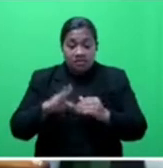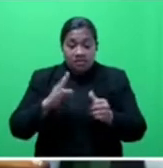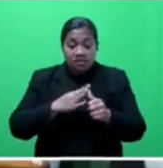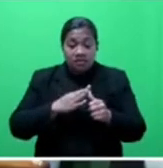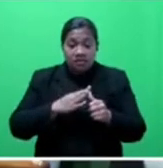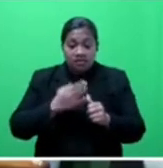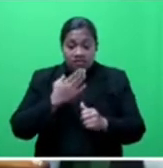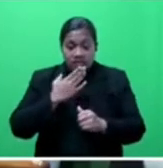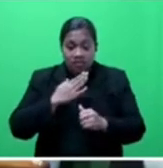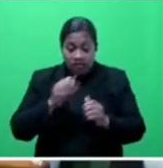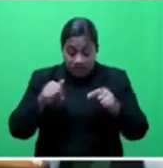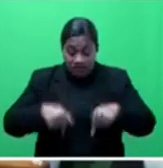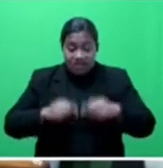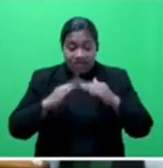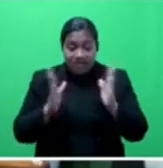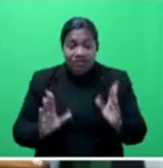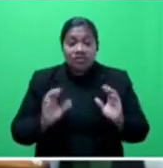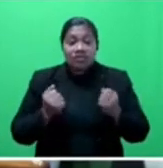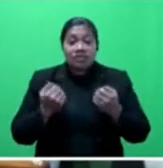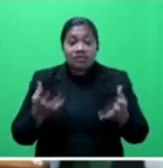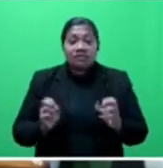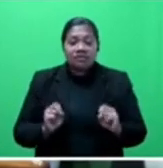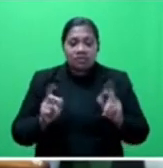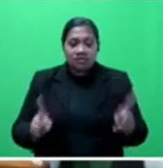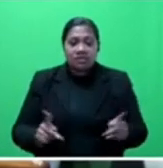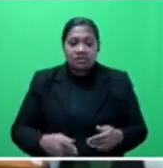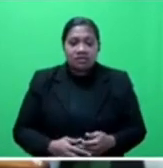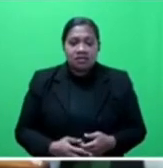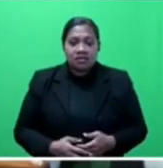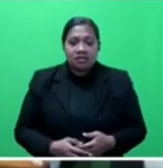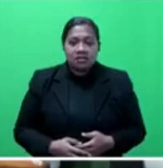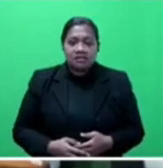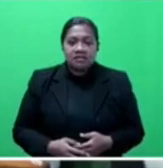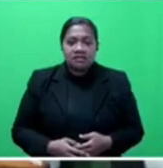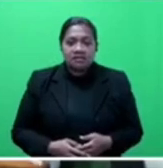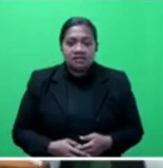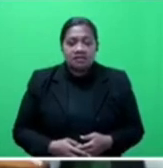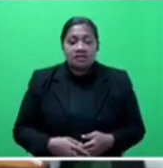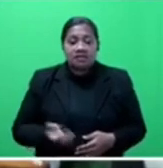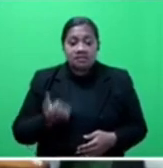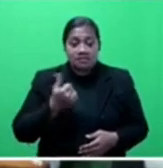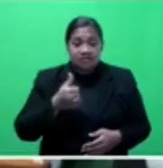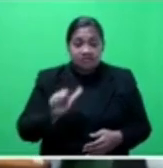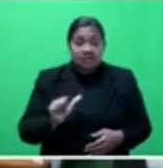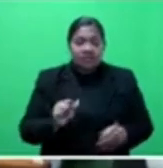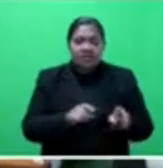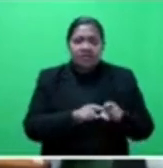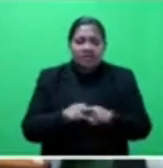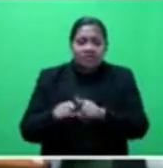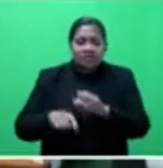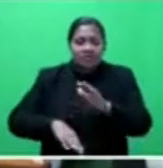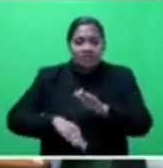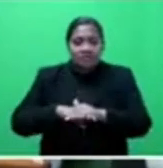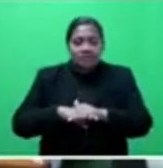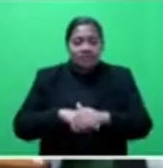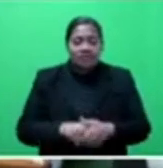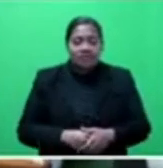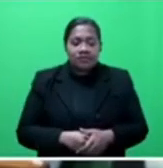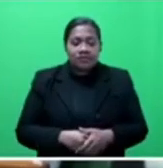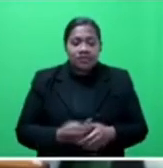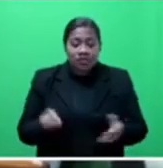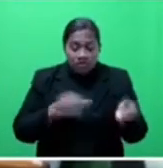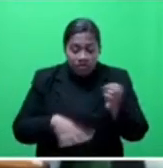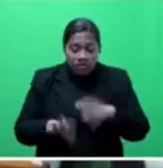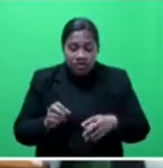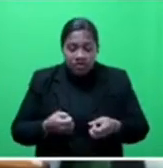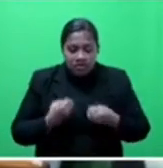opportunity. For me, these few months I have been granted will be utilized to make meaningful contributions that provide solutions